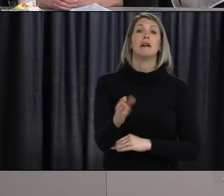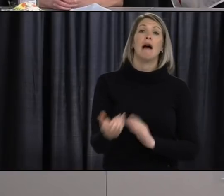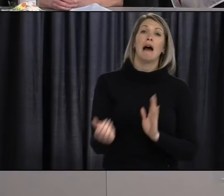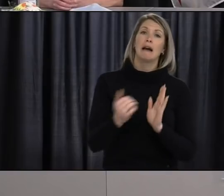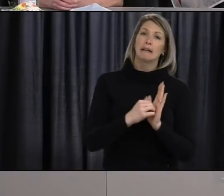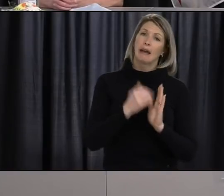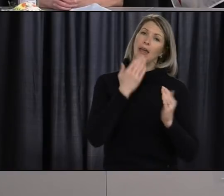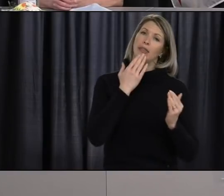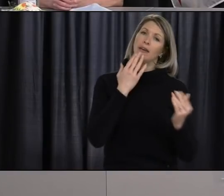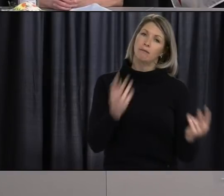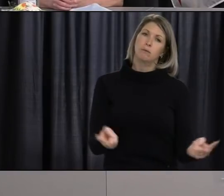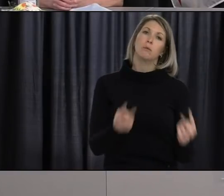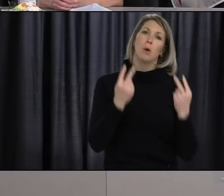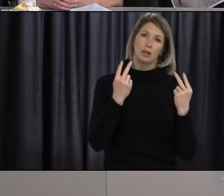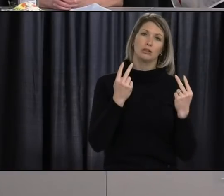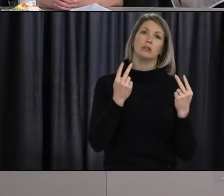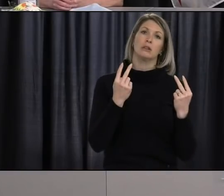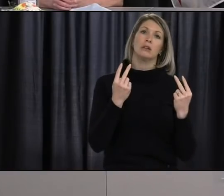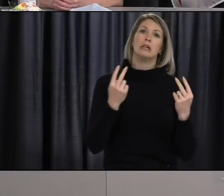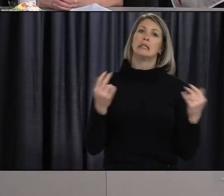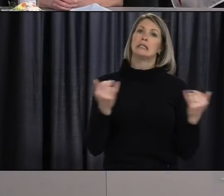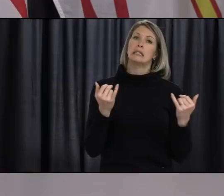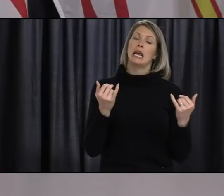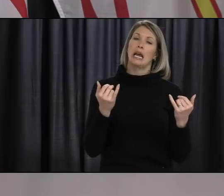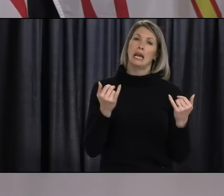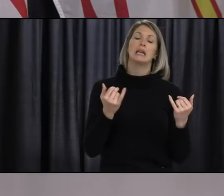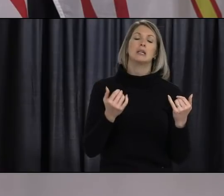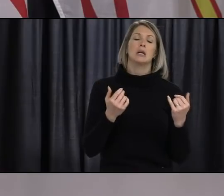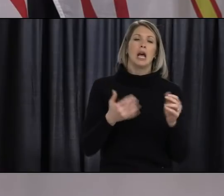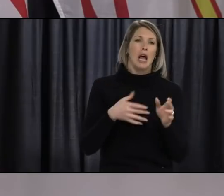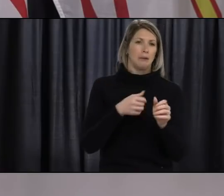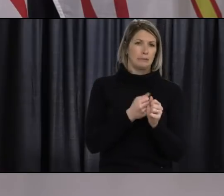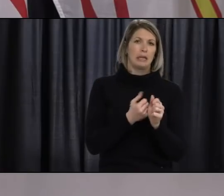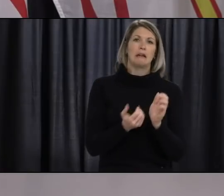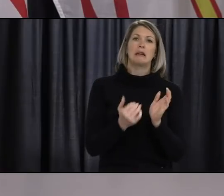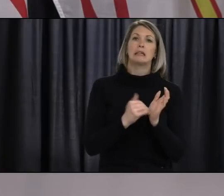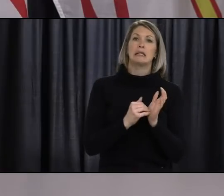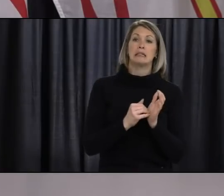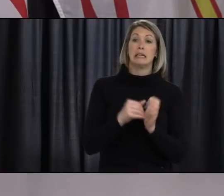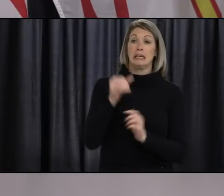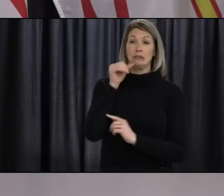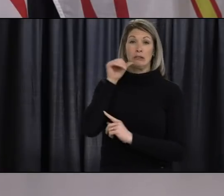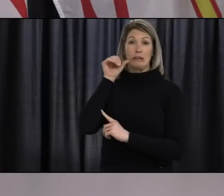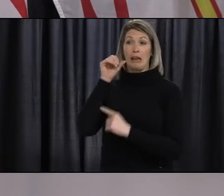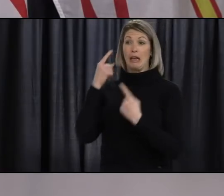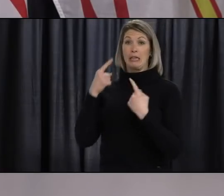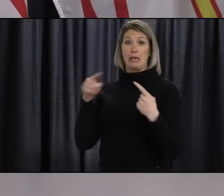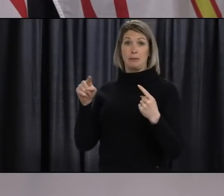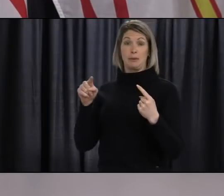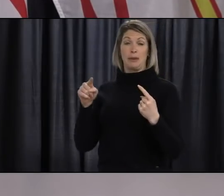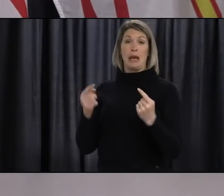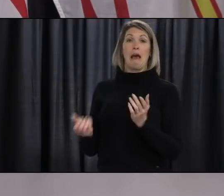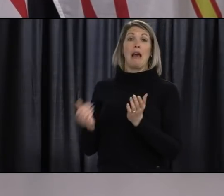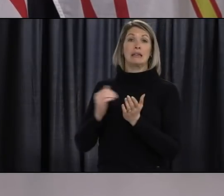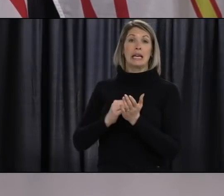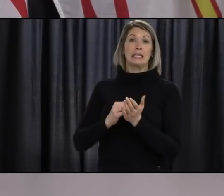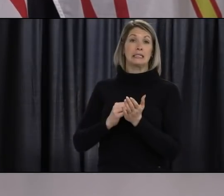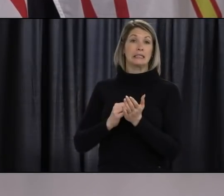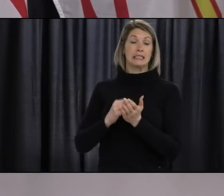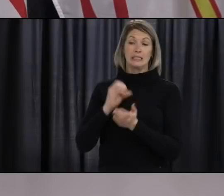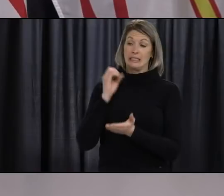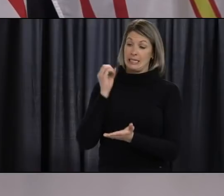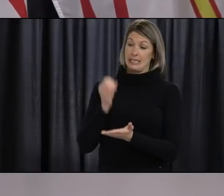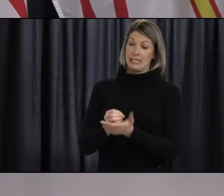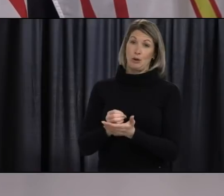joining us online today. As usual, I'll start with an update. Since the media briefing yesterday, we have no new